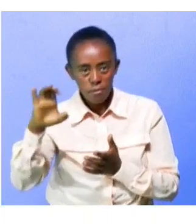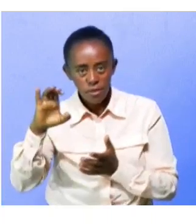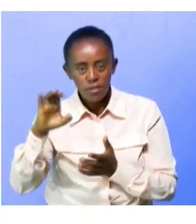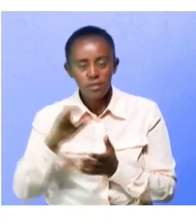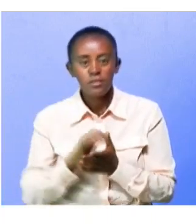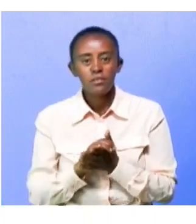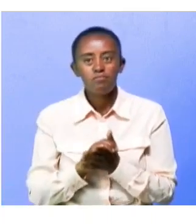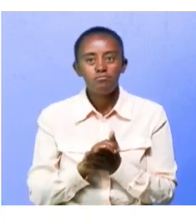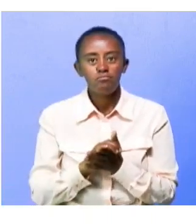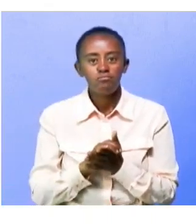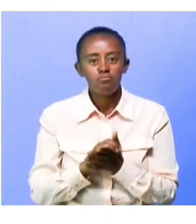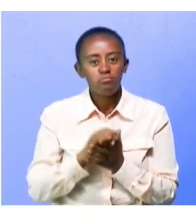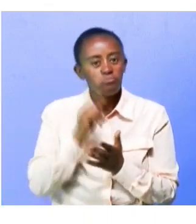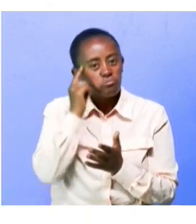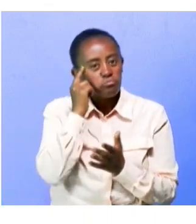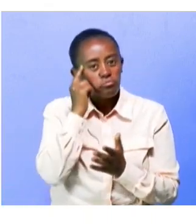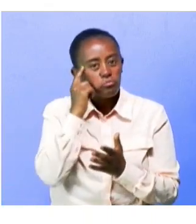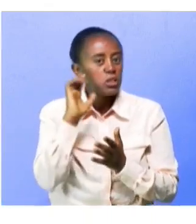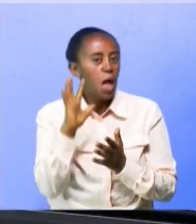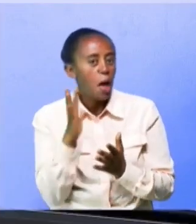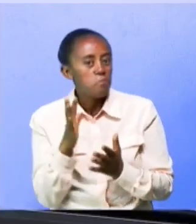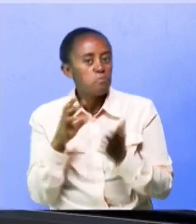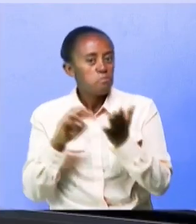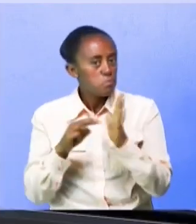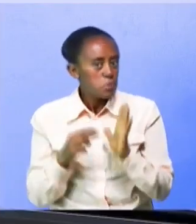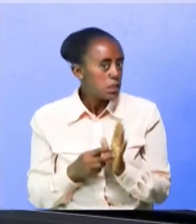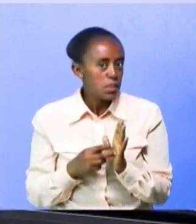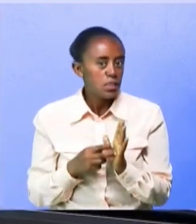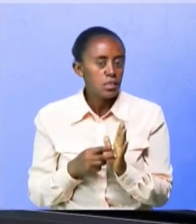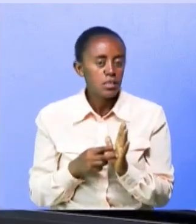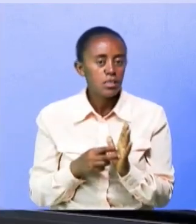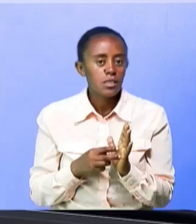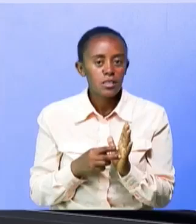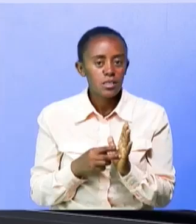You know what stereotype means, students?